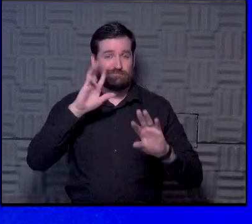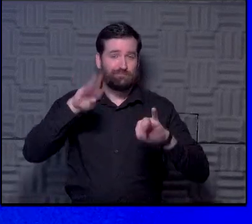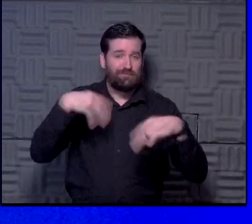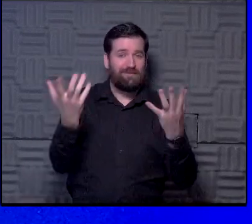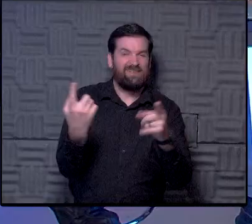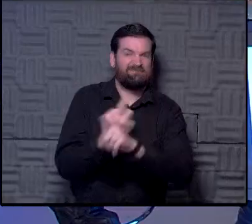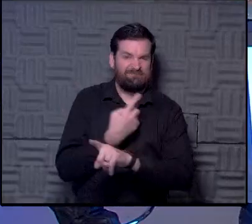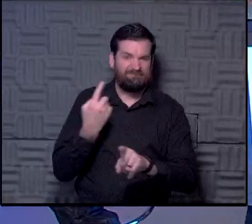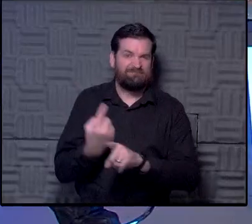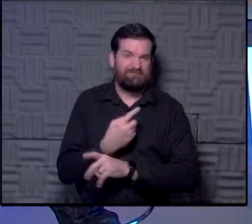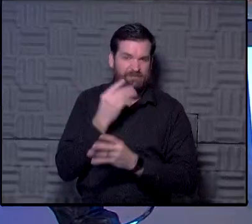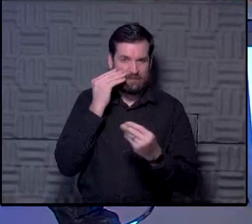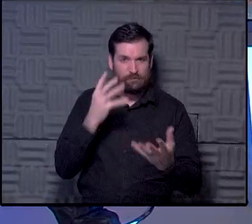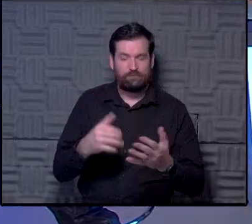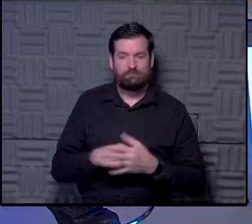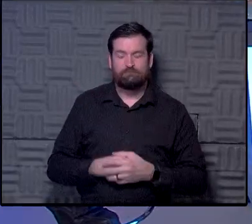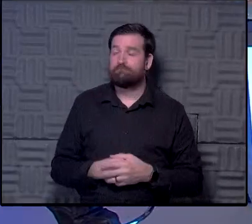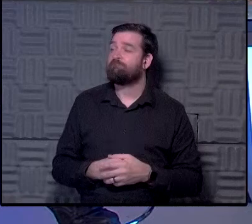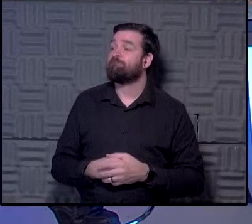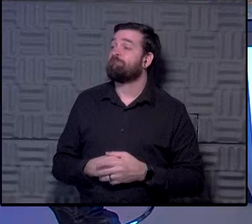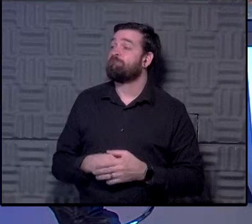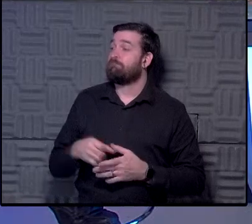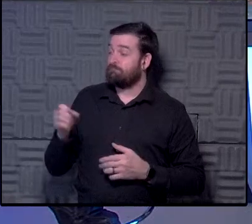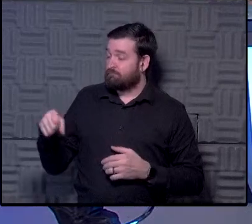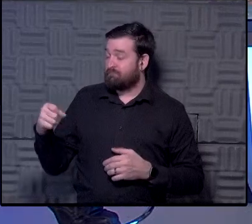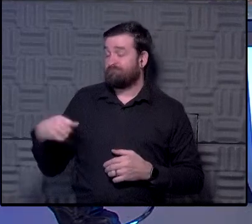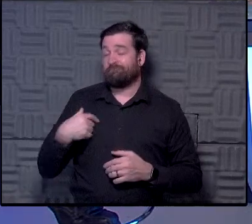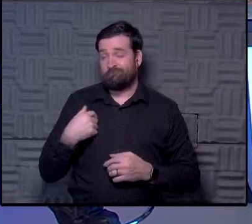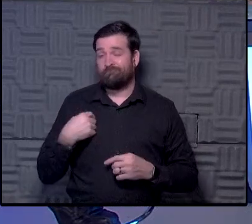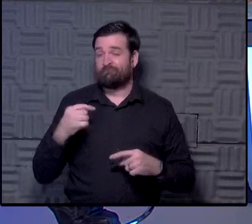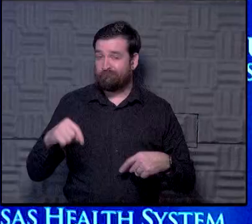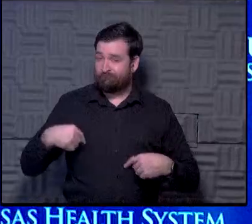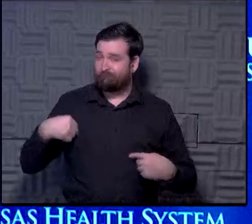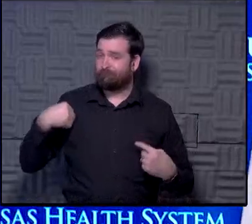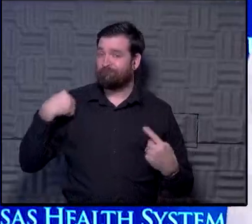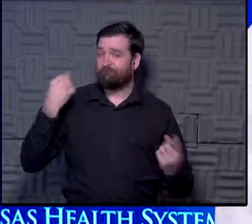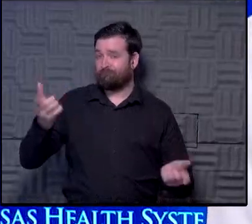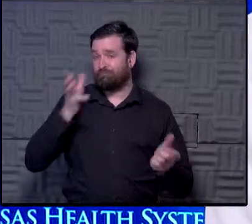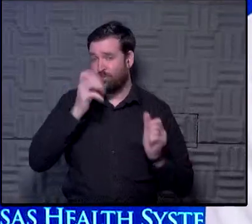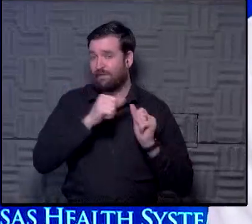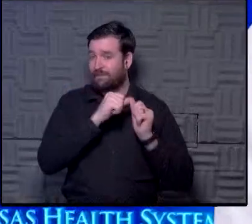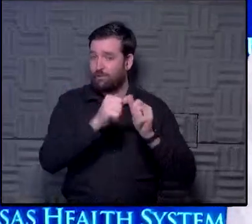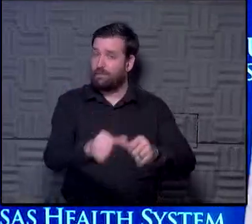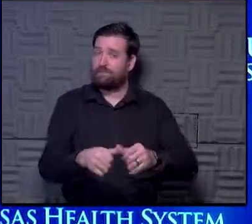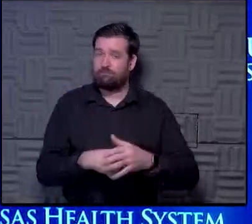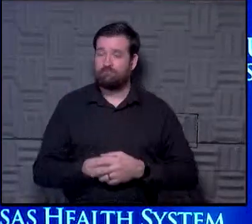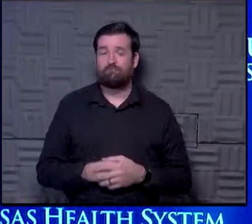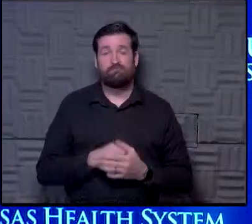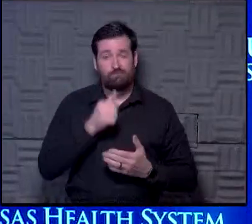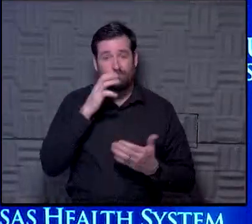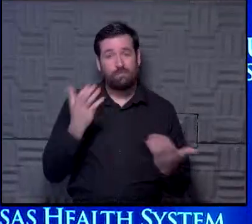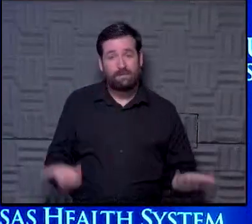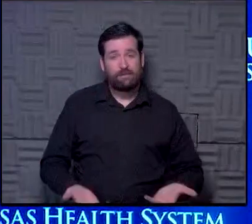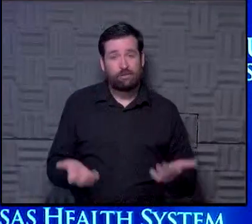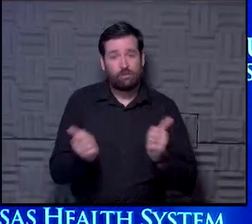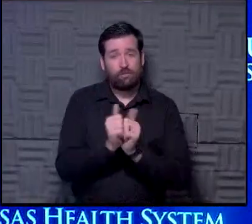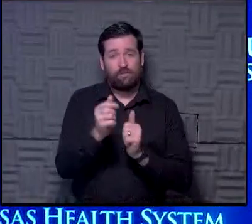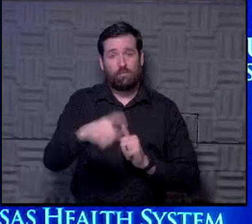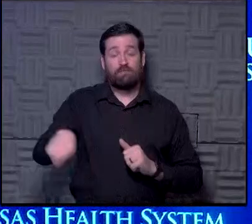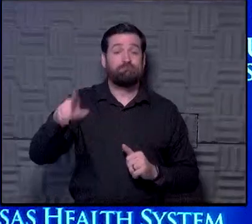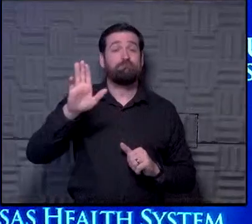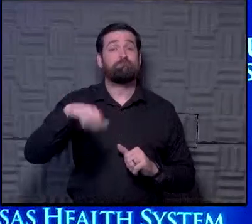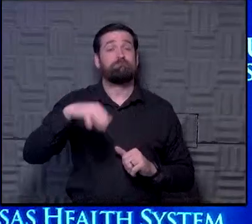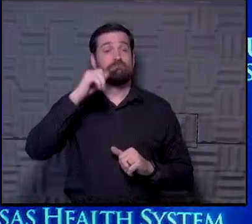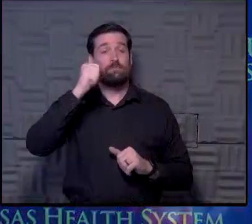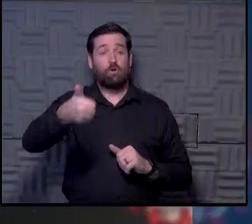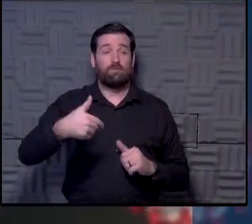information. It has been a long road, and it will continue to be a long road, but we'll be here with you. Hey,